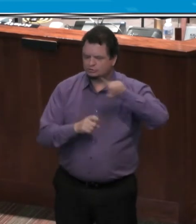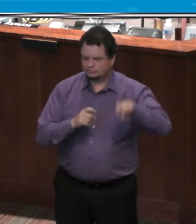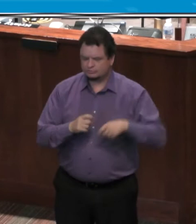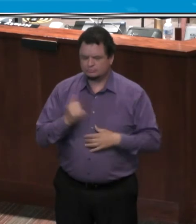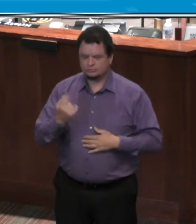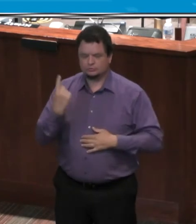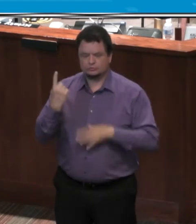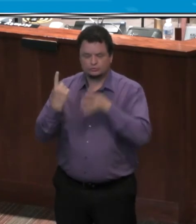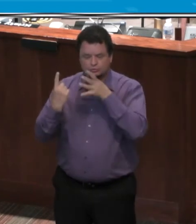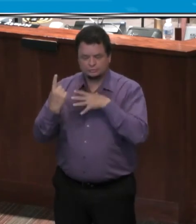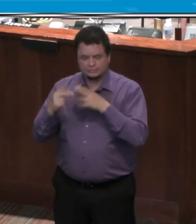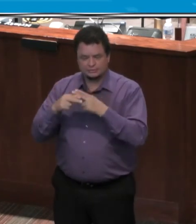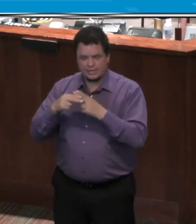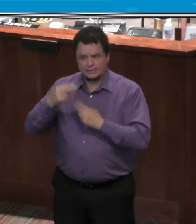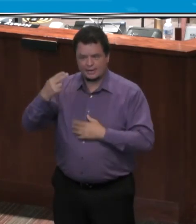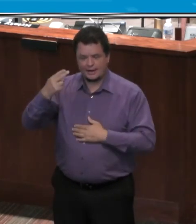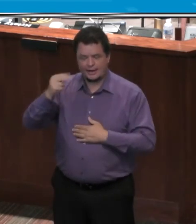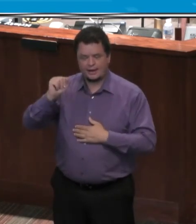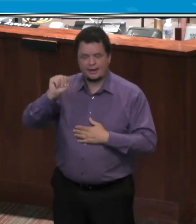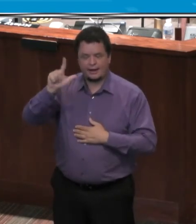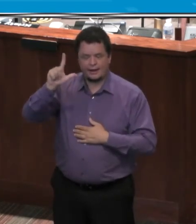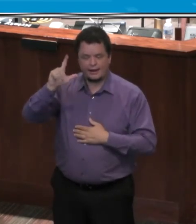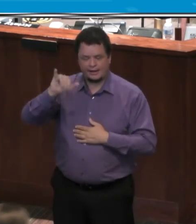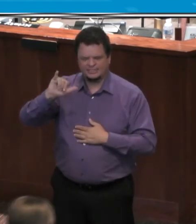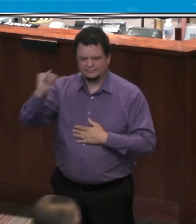Haley, do you have some slides? Okay.